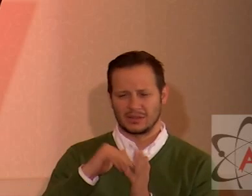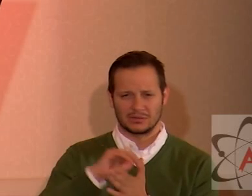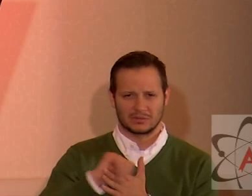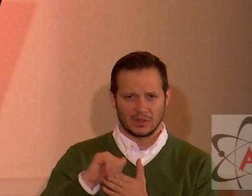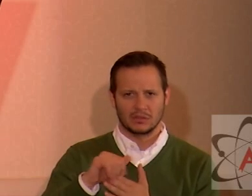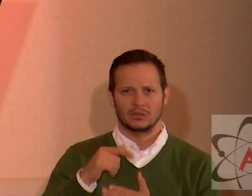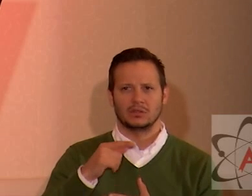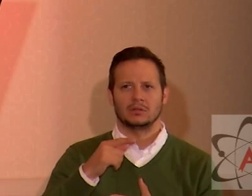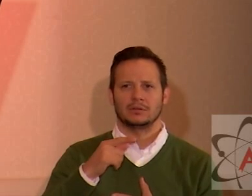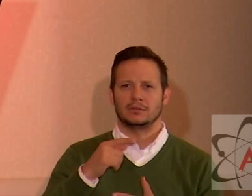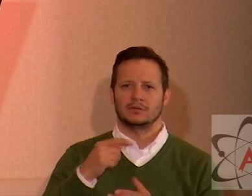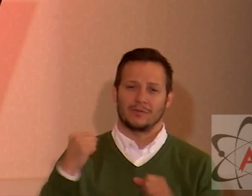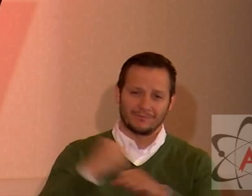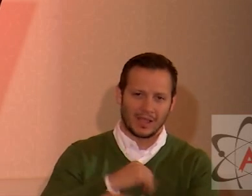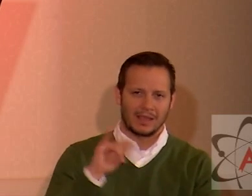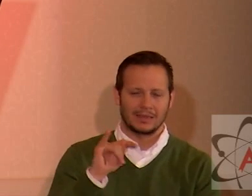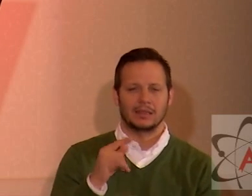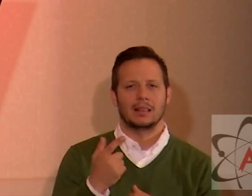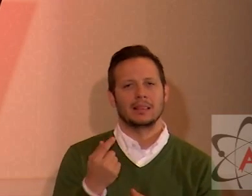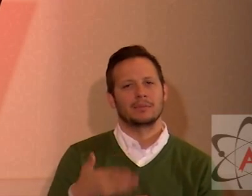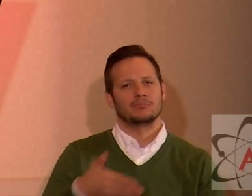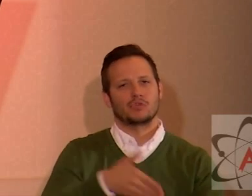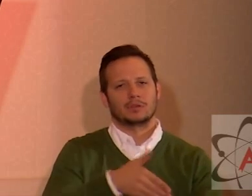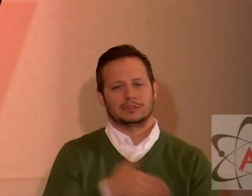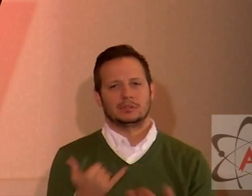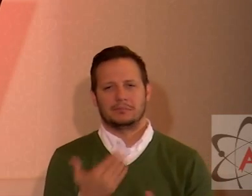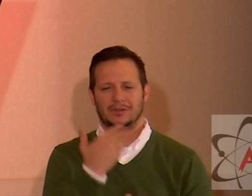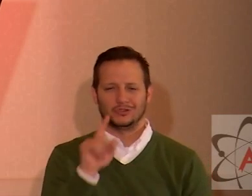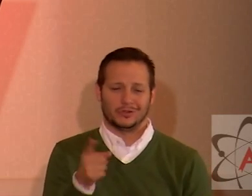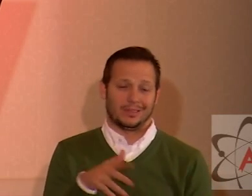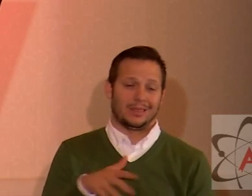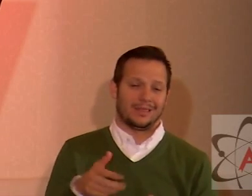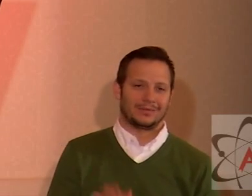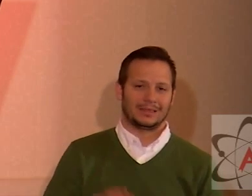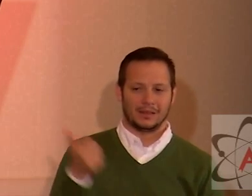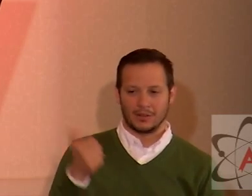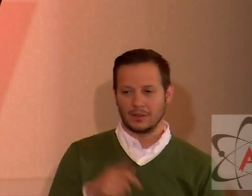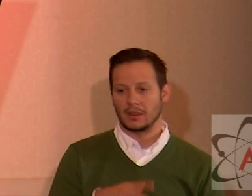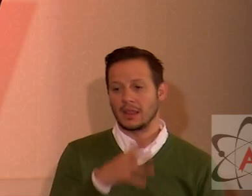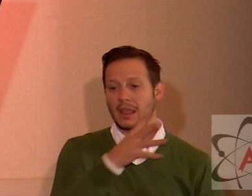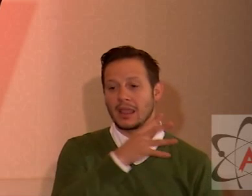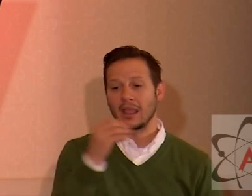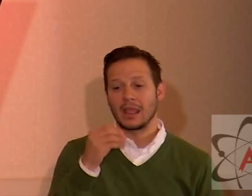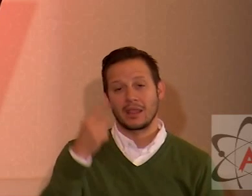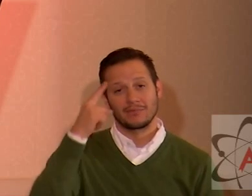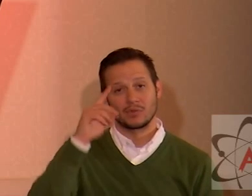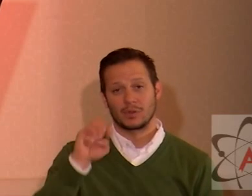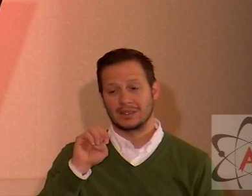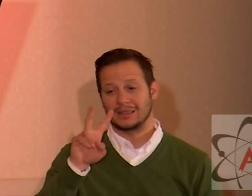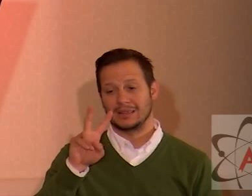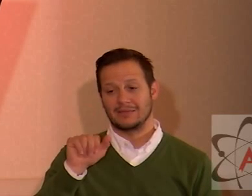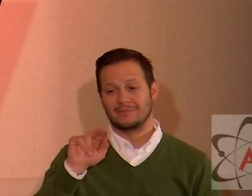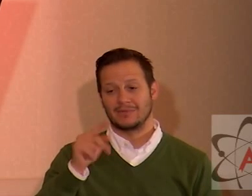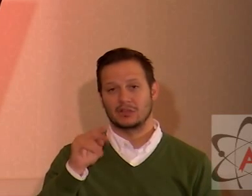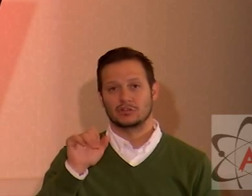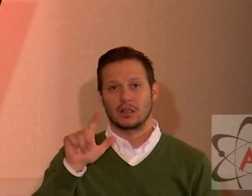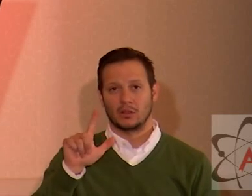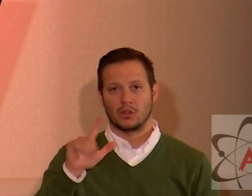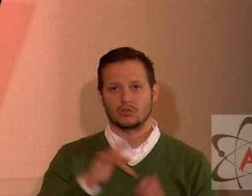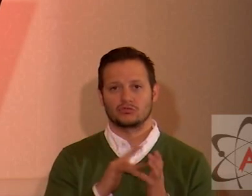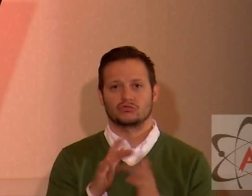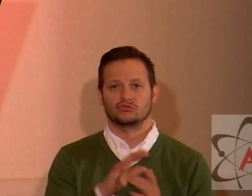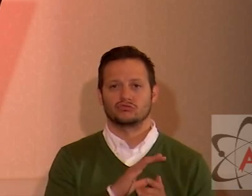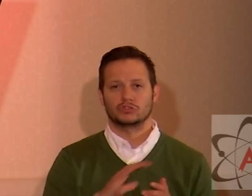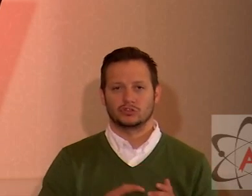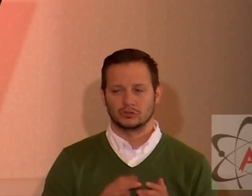little progress. Second, more importantly, the primary polling organization for evangelical Christians is called the Barna